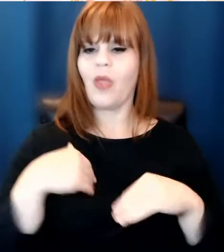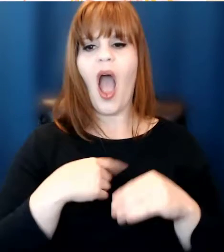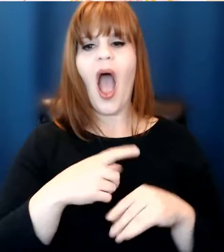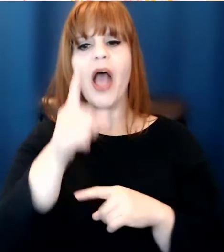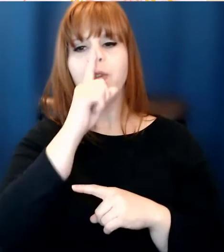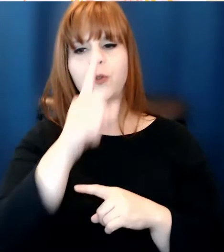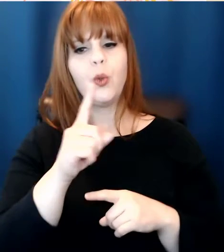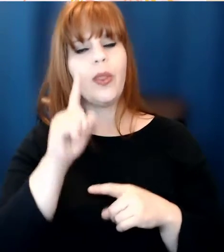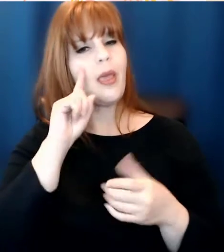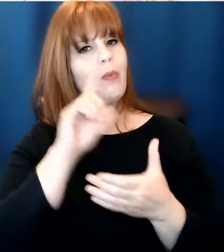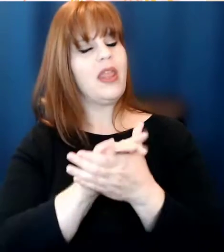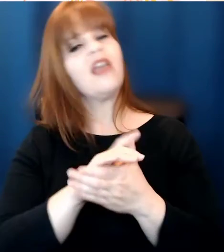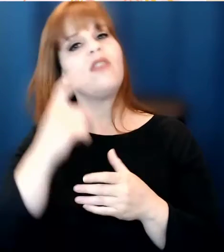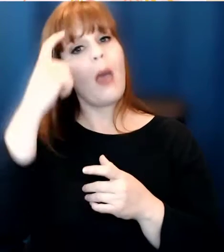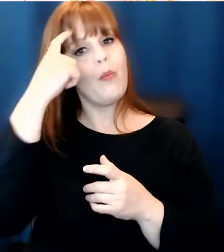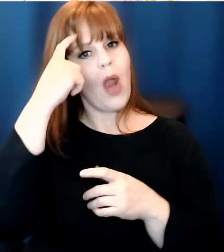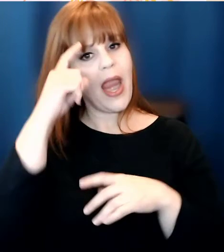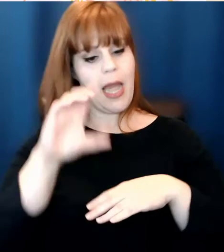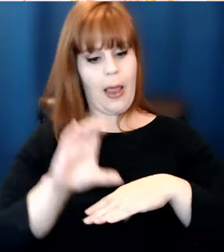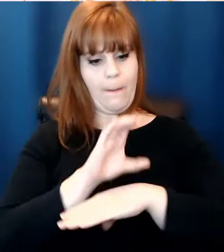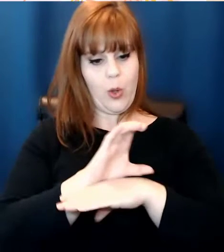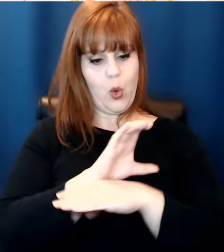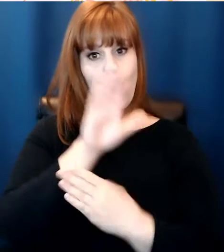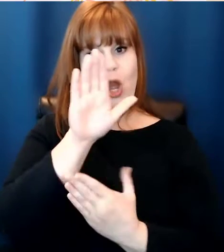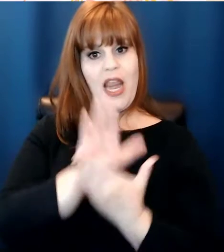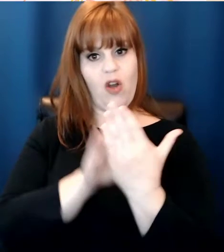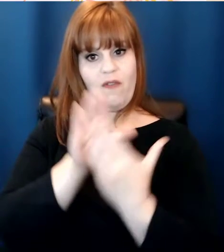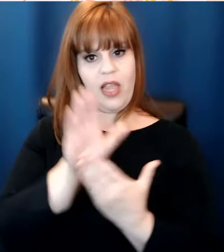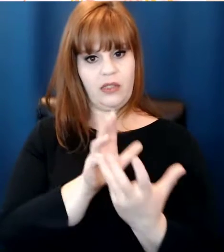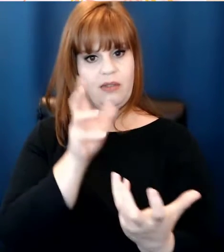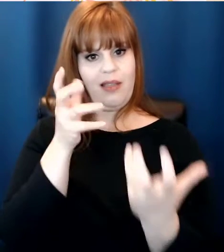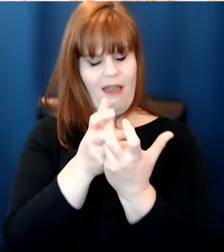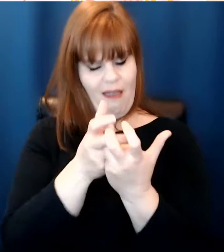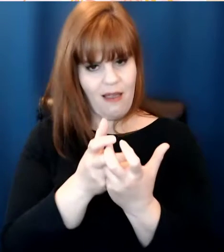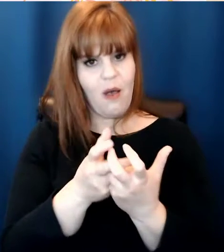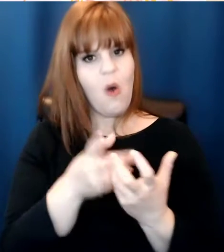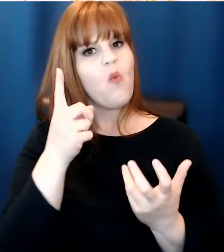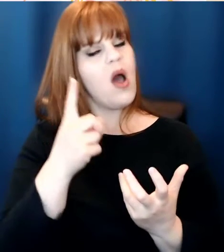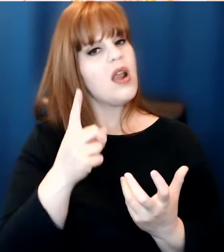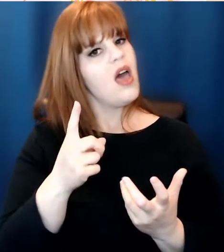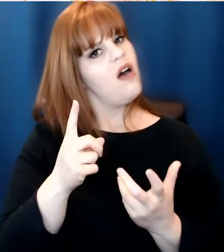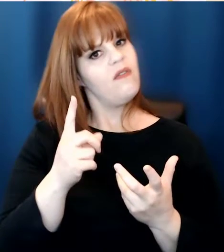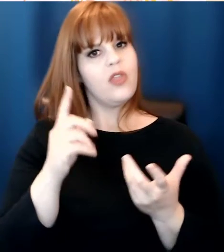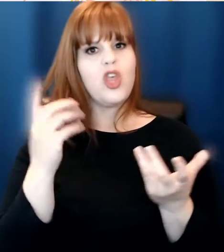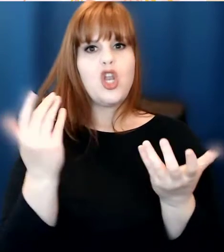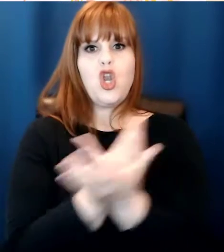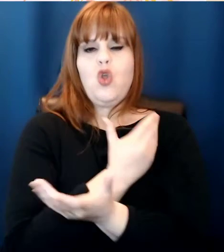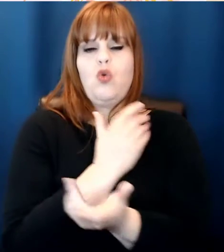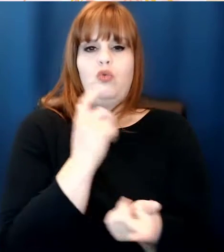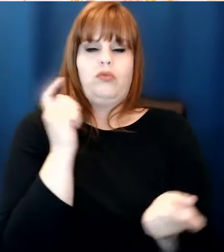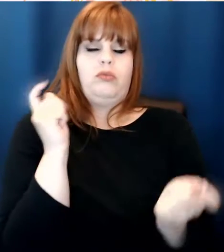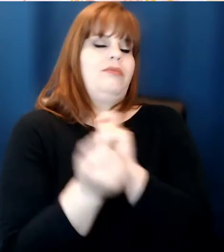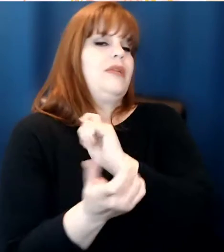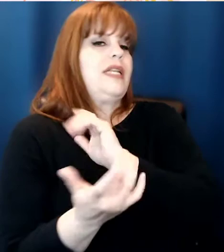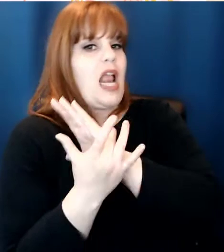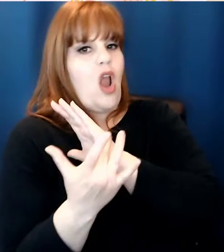believe that brain-computer interfaces are one of the revolutionary technologies of my